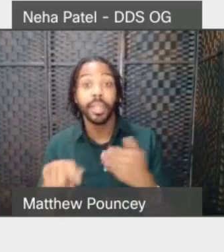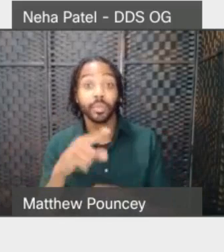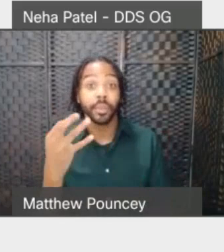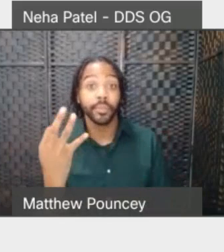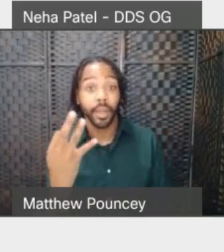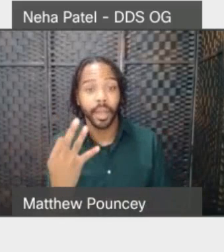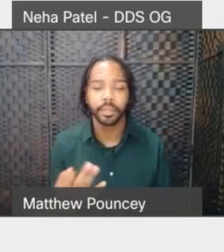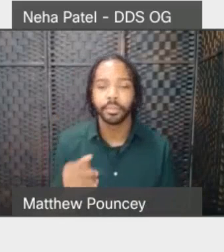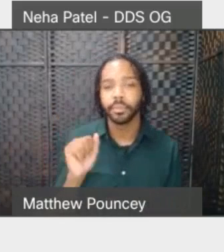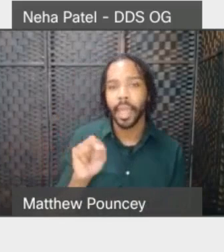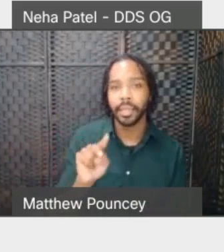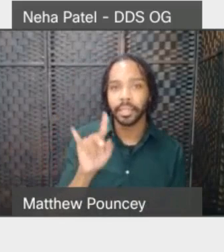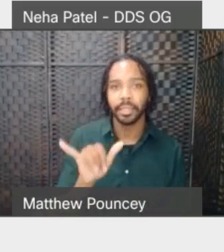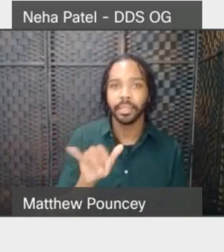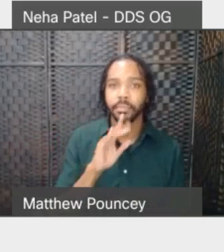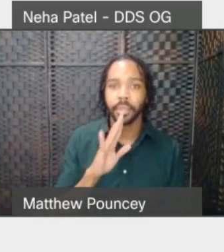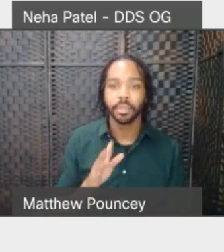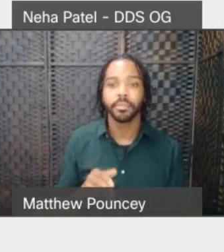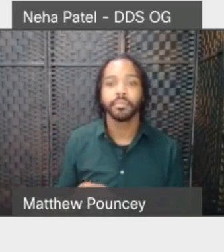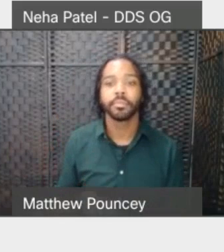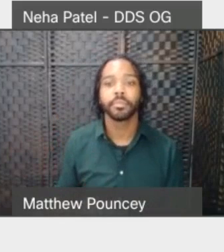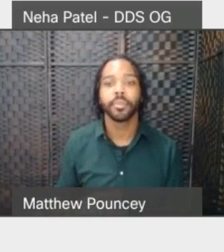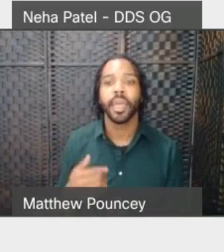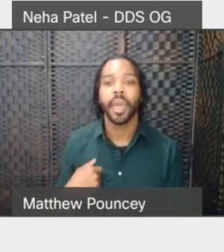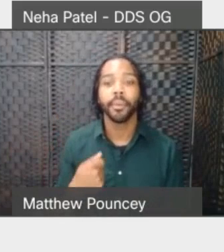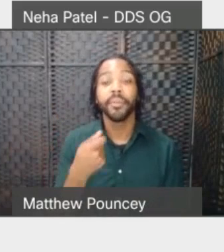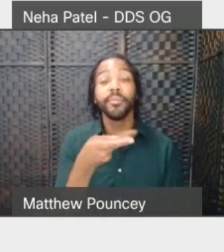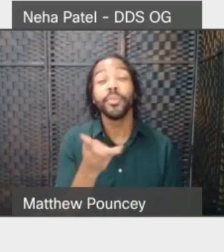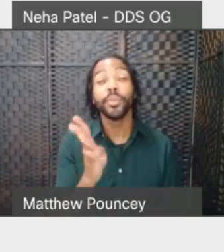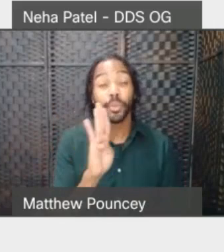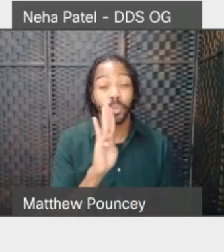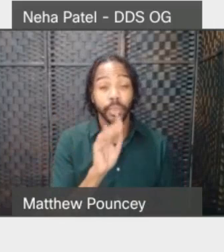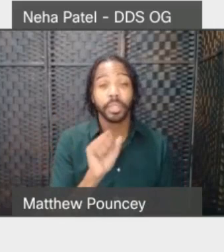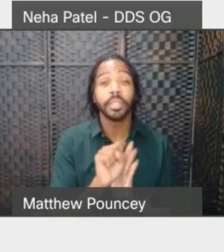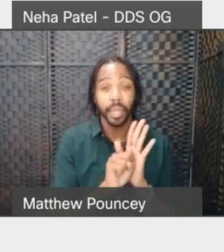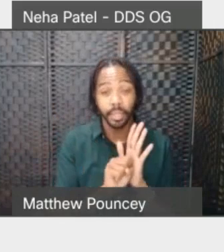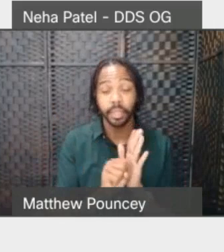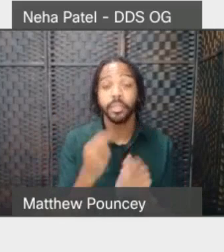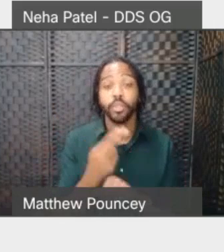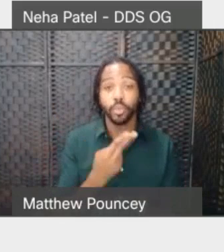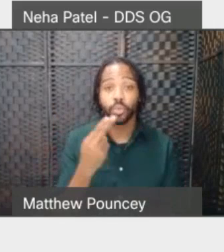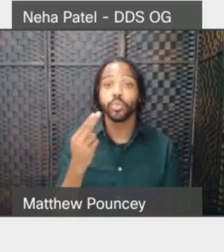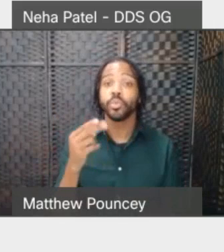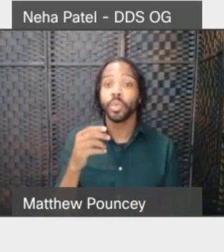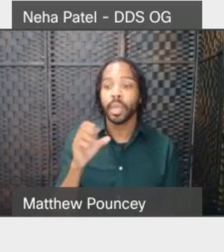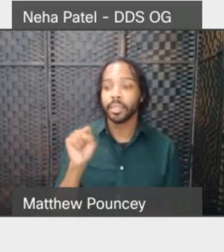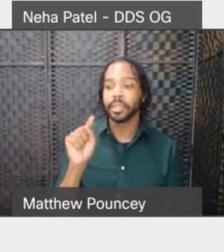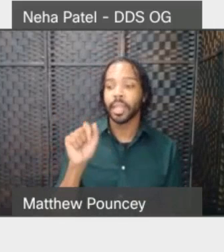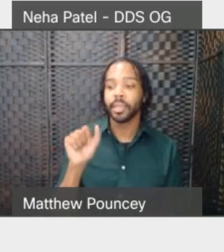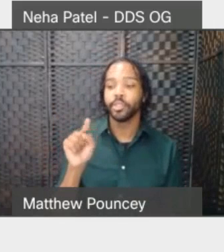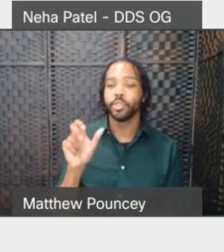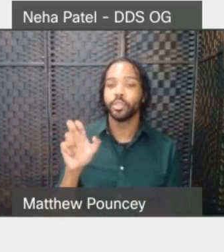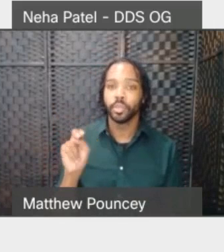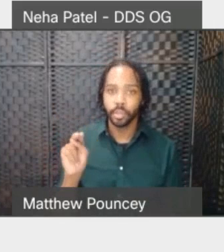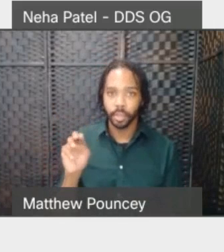And just to say, there have been just a handful of states that have used Station MD. They've seen a significant impact